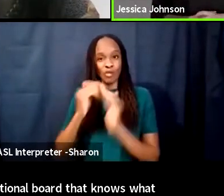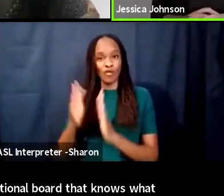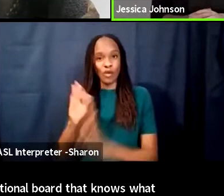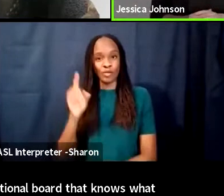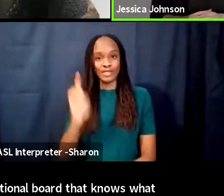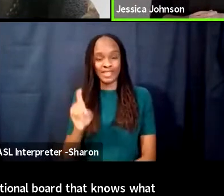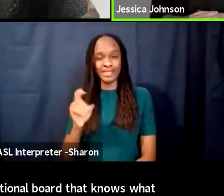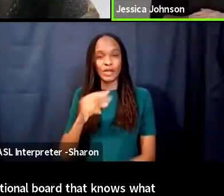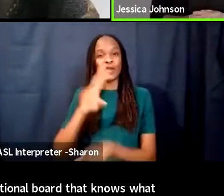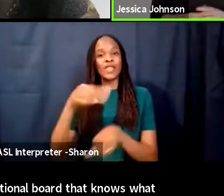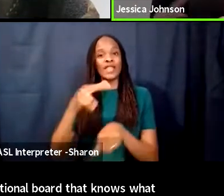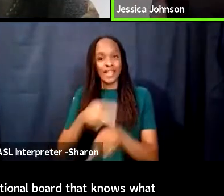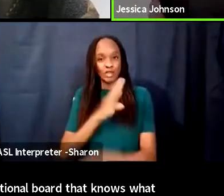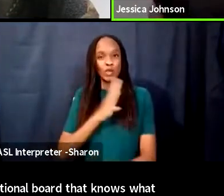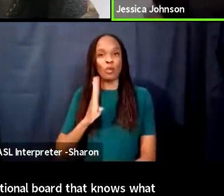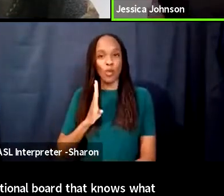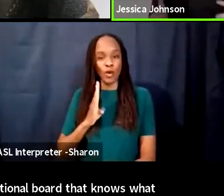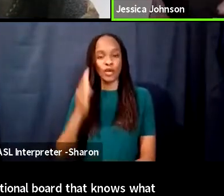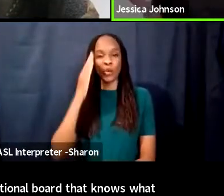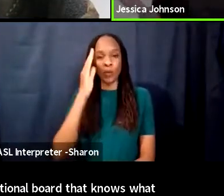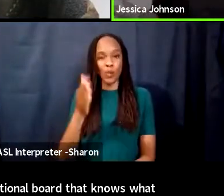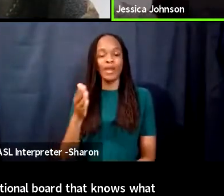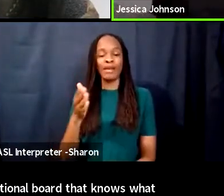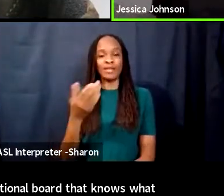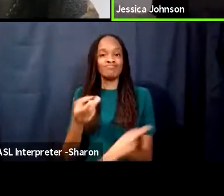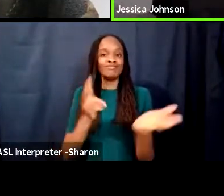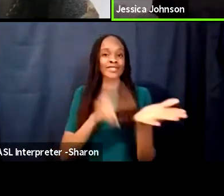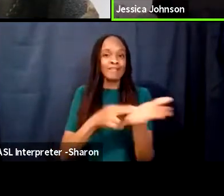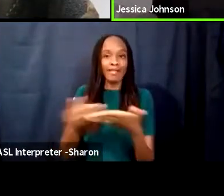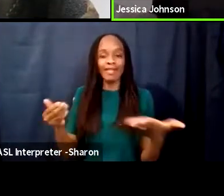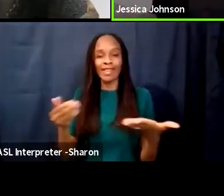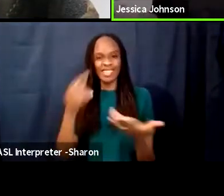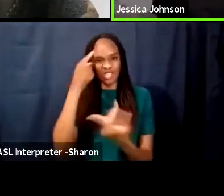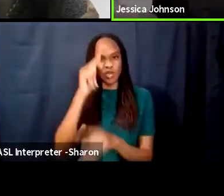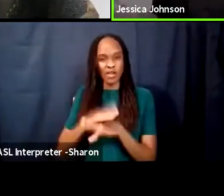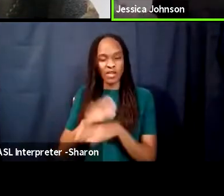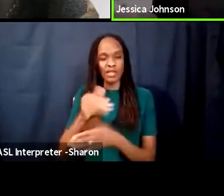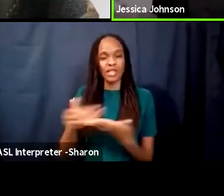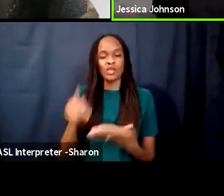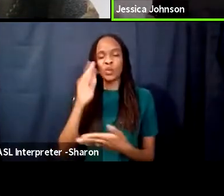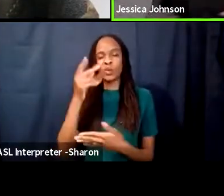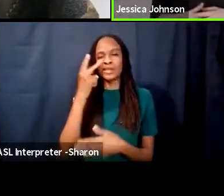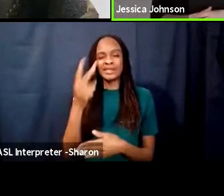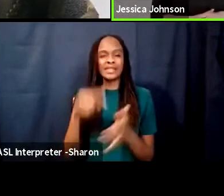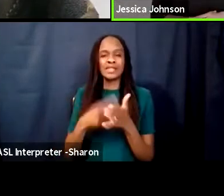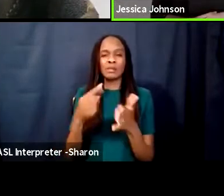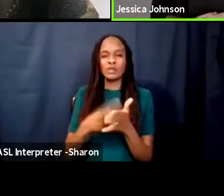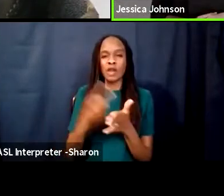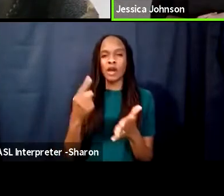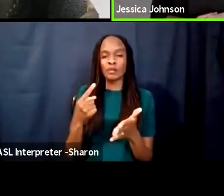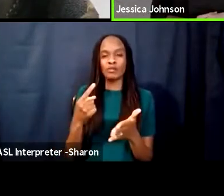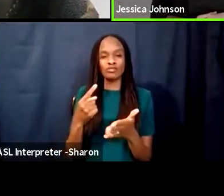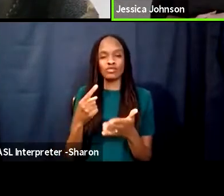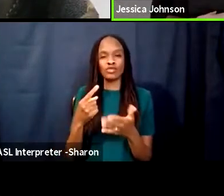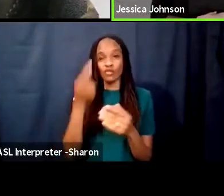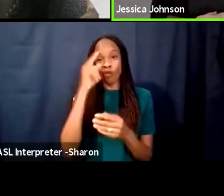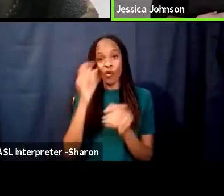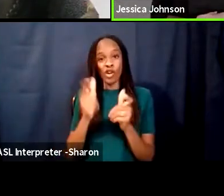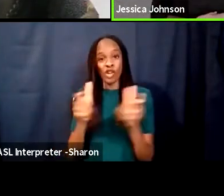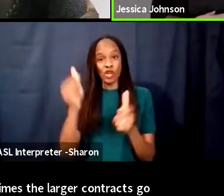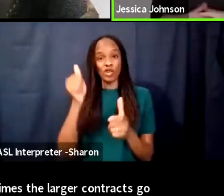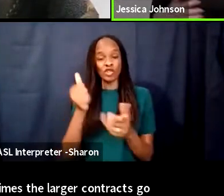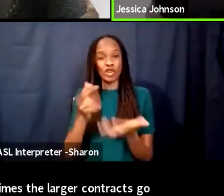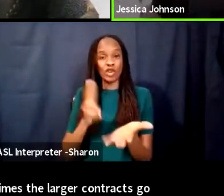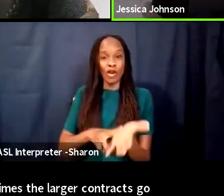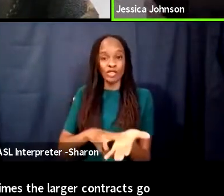So the national board will, sign off on things. You'll see sometimes the larger contracts go out for member votes. You've probably seen